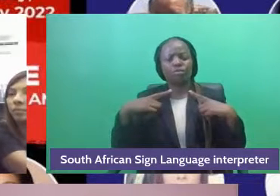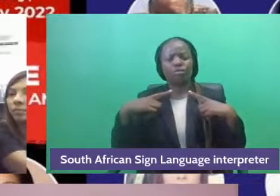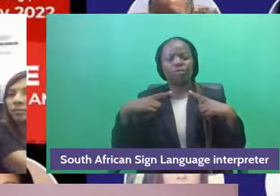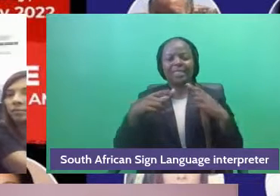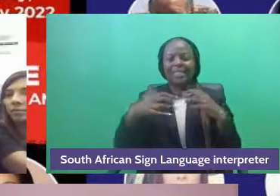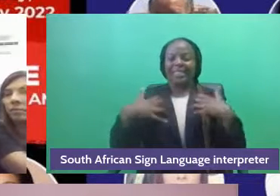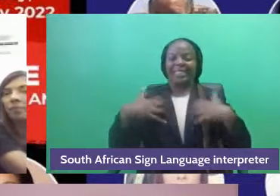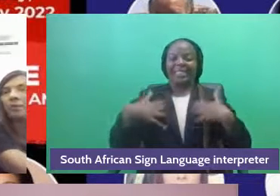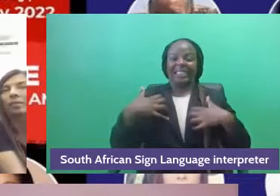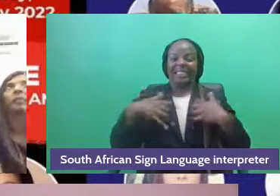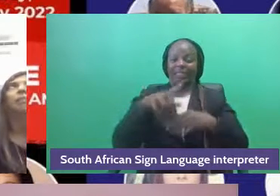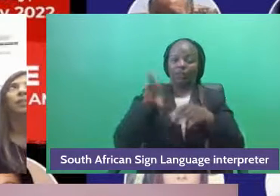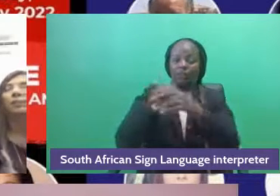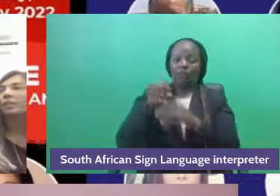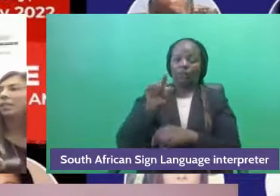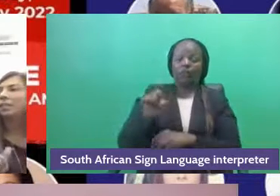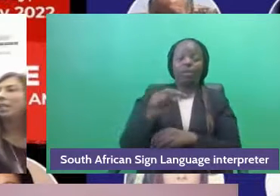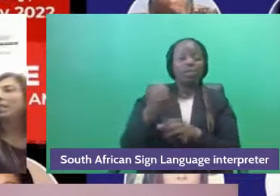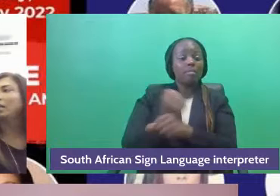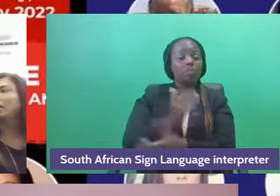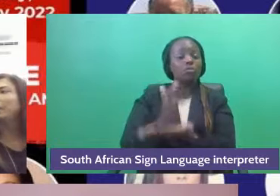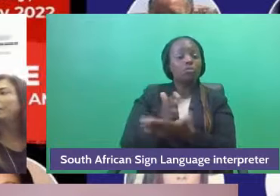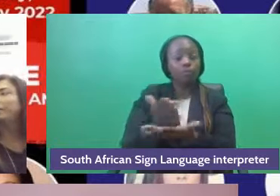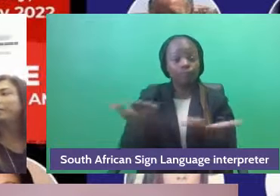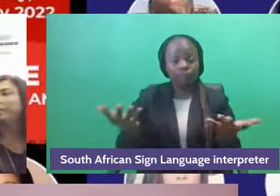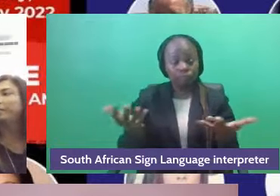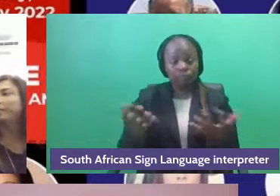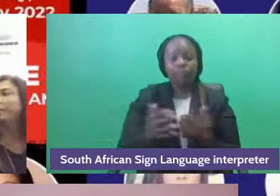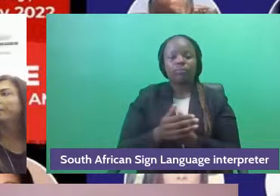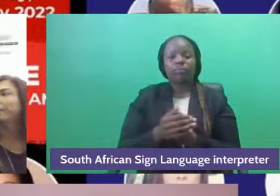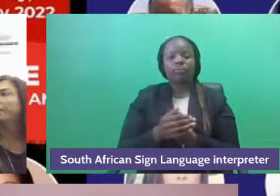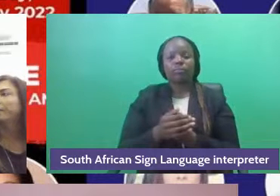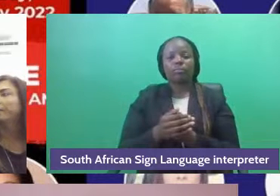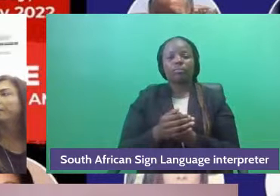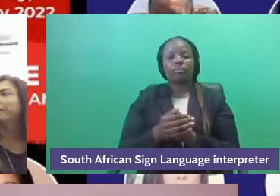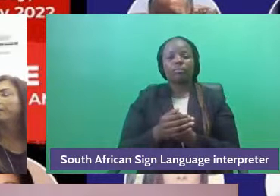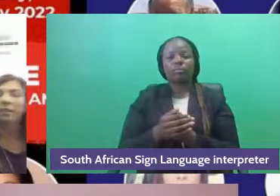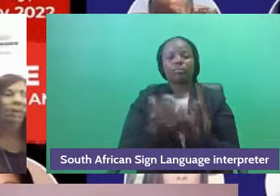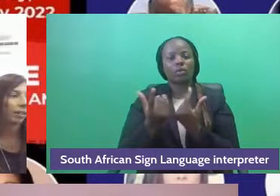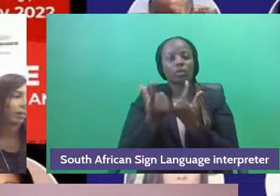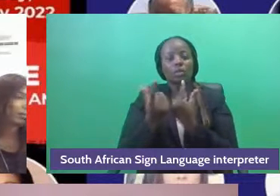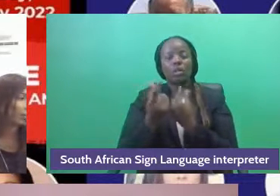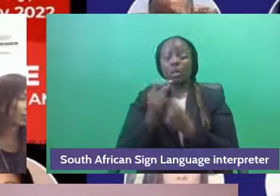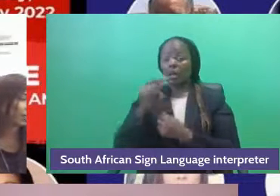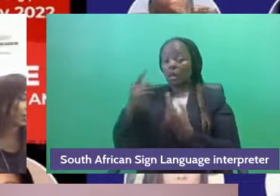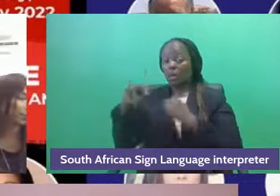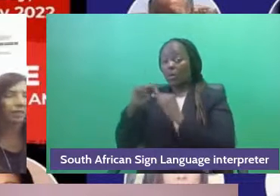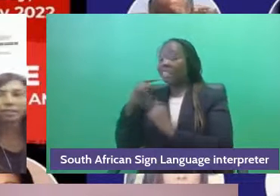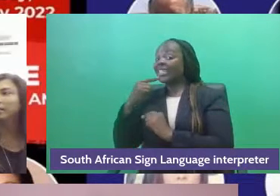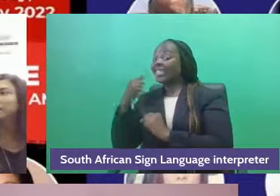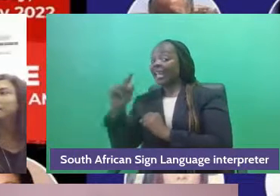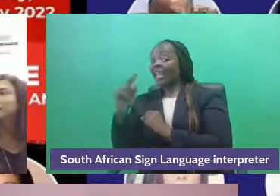in participating in, to ensure that we do practice what we preach in terms of